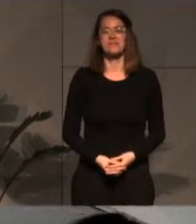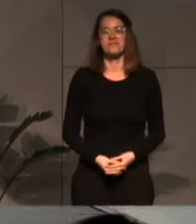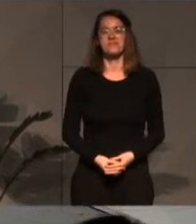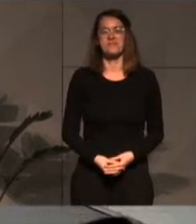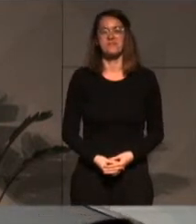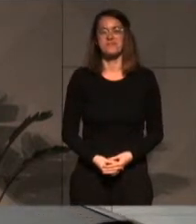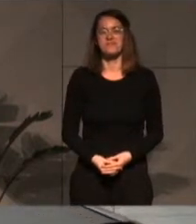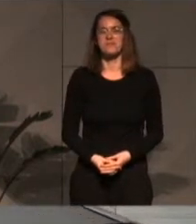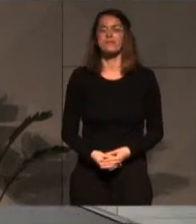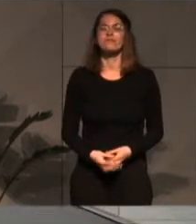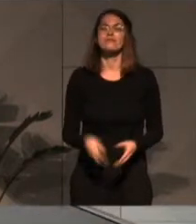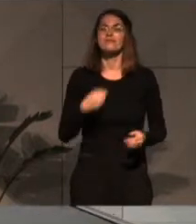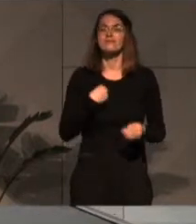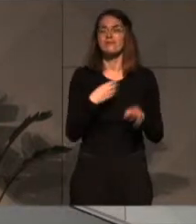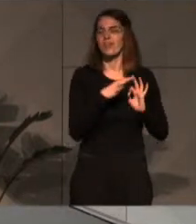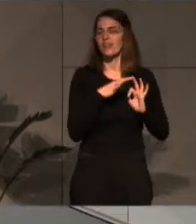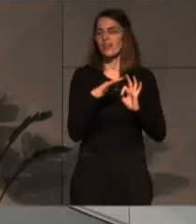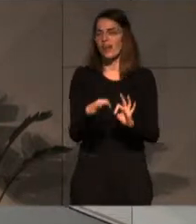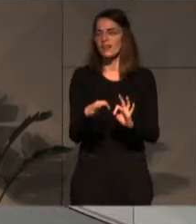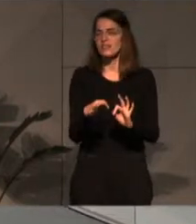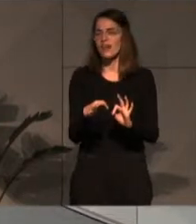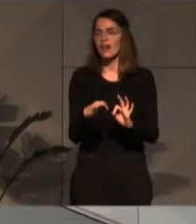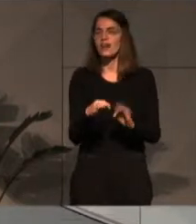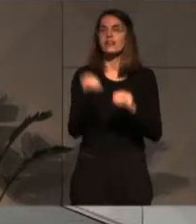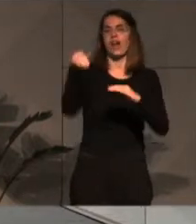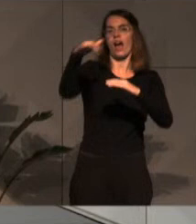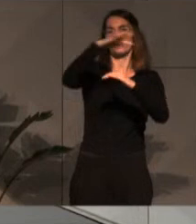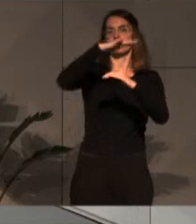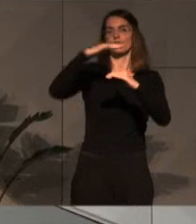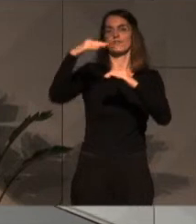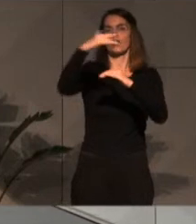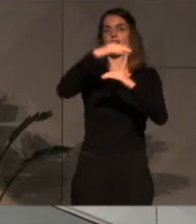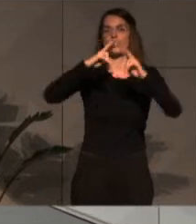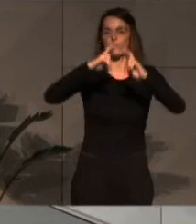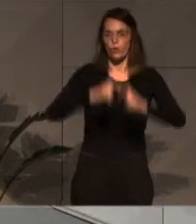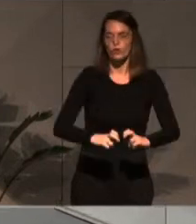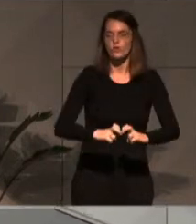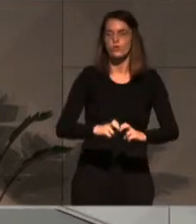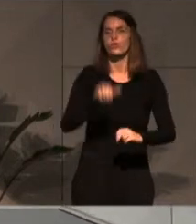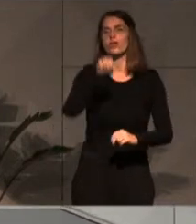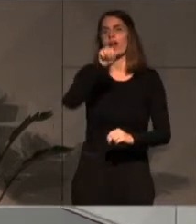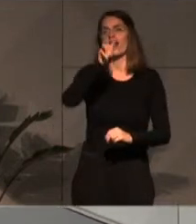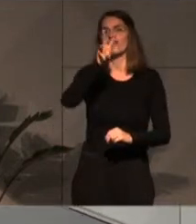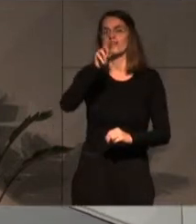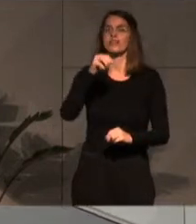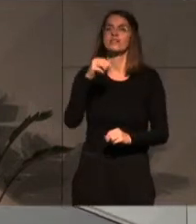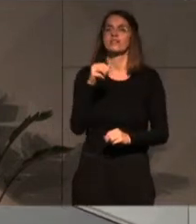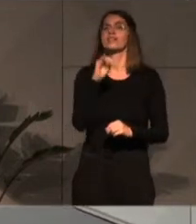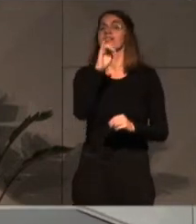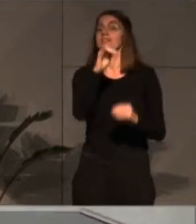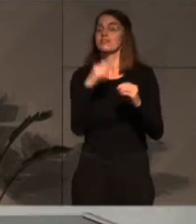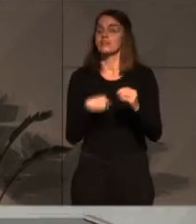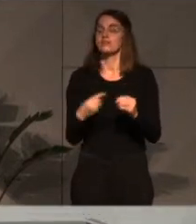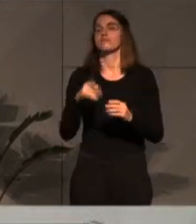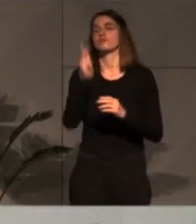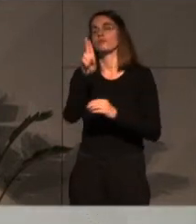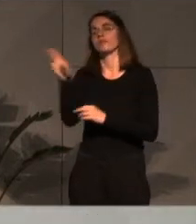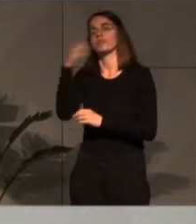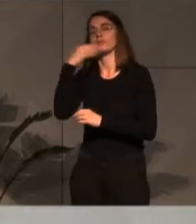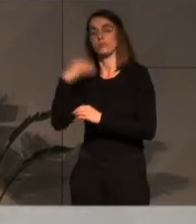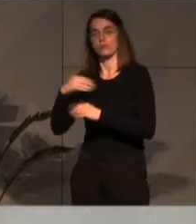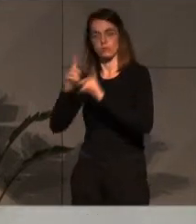me for these feelings. I had the atmospheric research at a